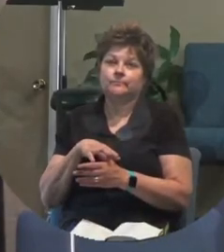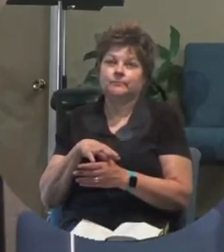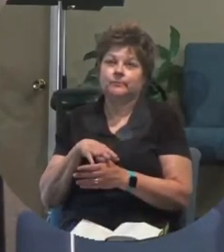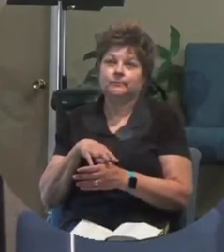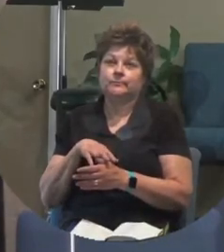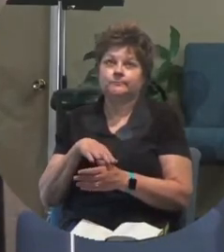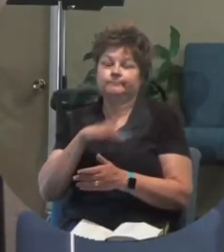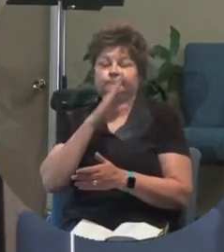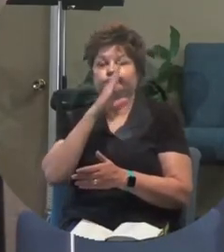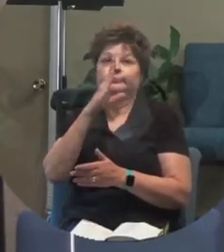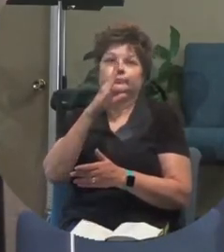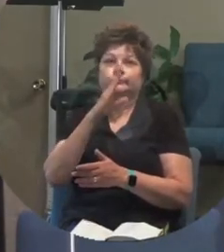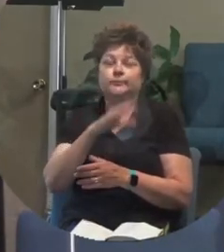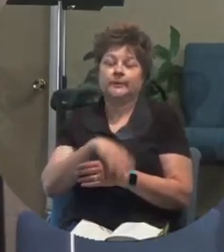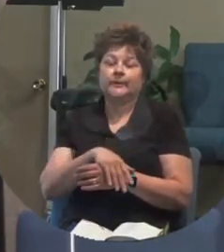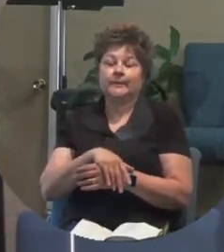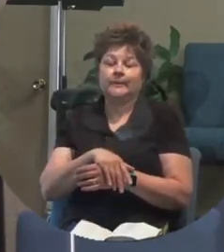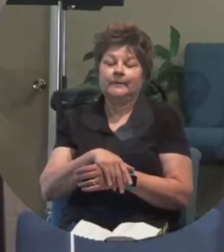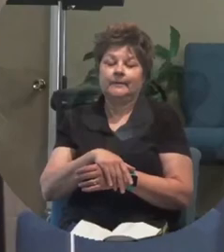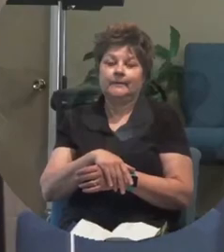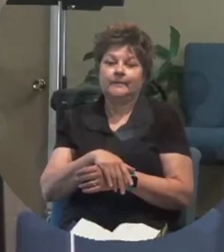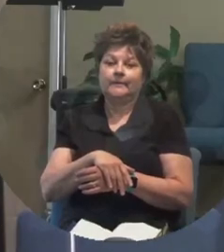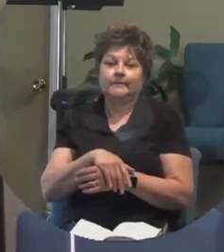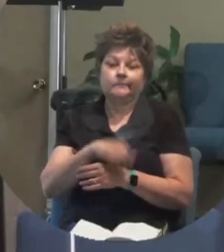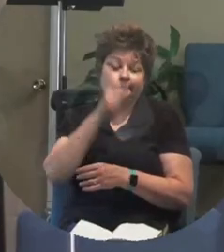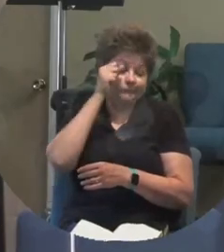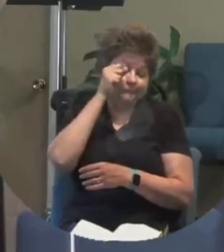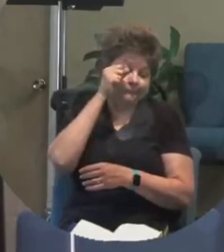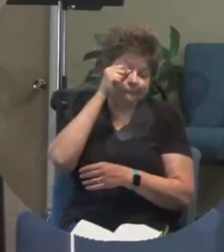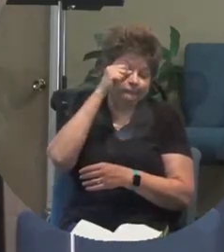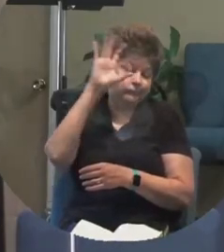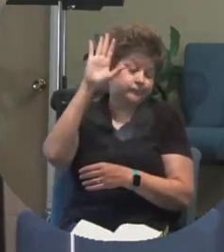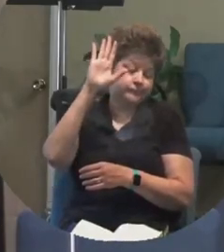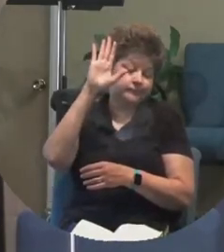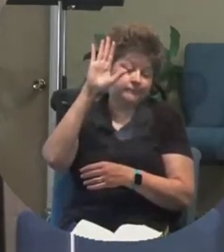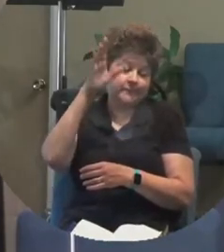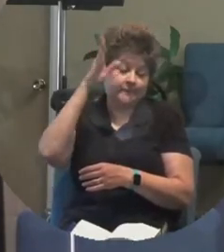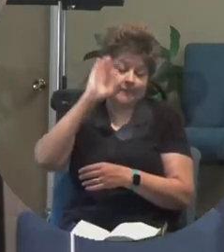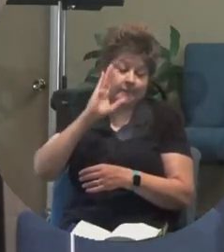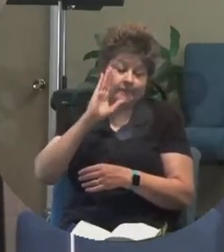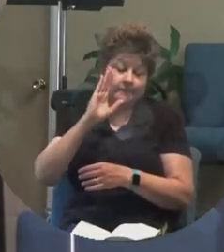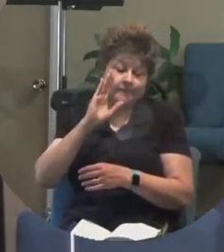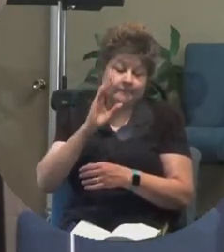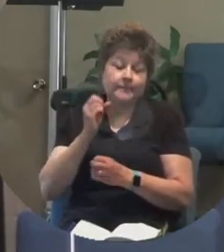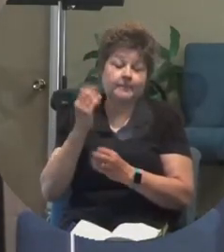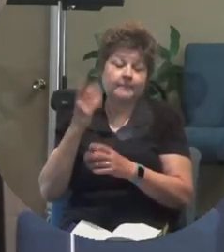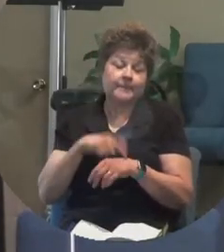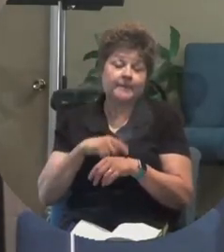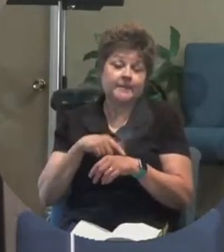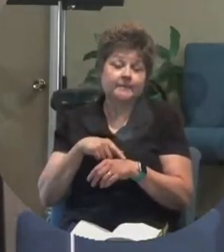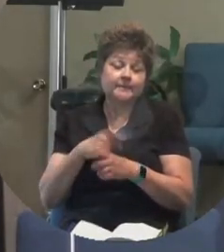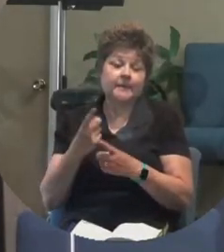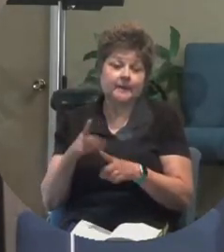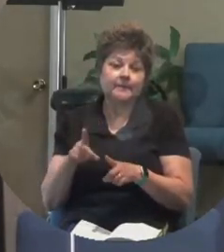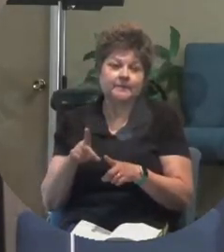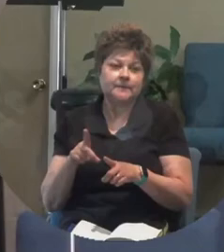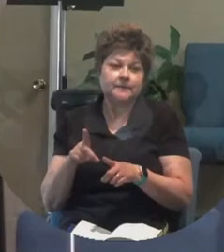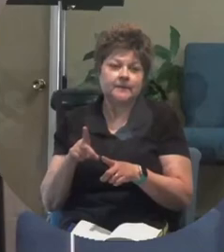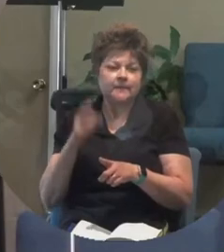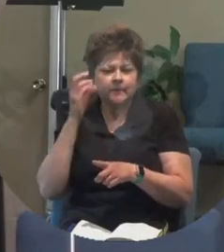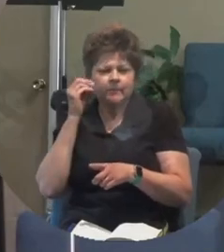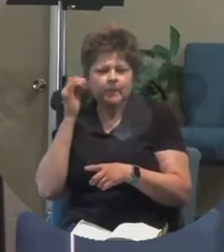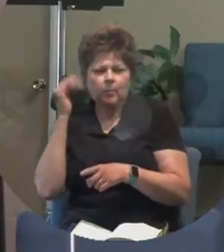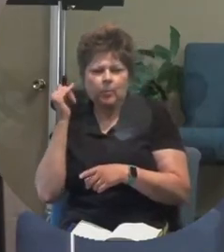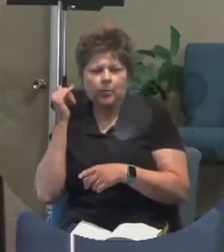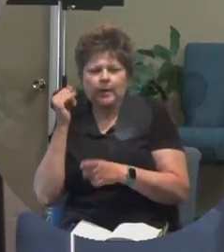flagrant in our disregard of God. And yet, oftentimes we do. Now, have you ever thought of why we do that? Have you ever